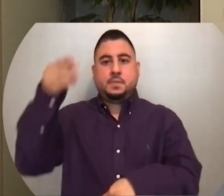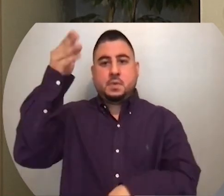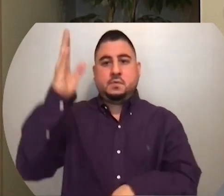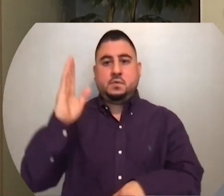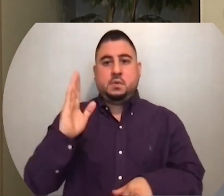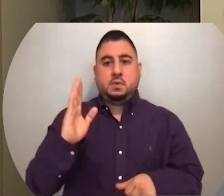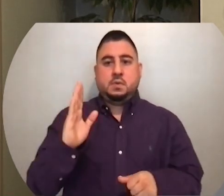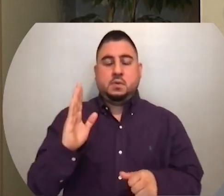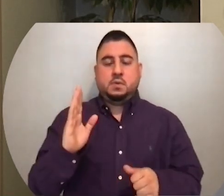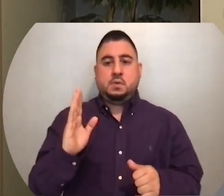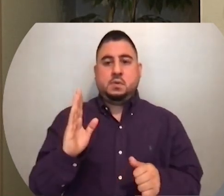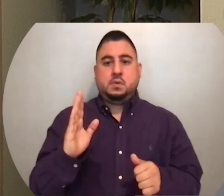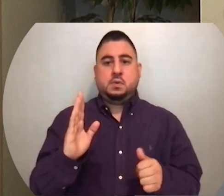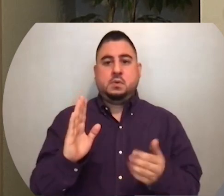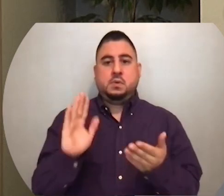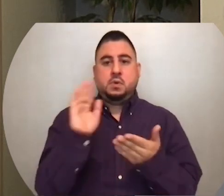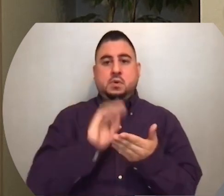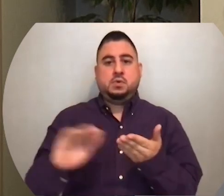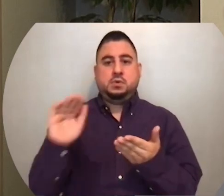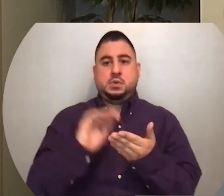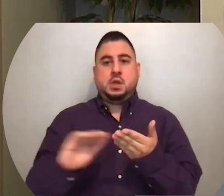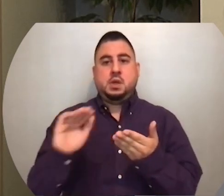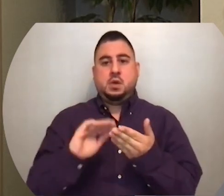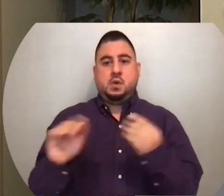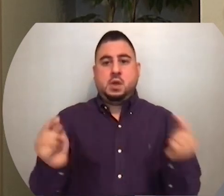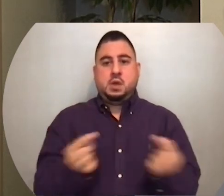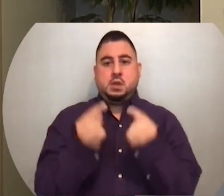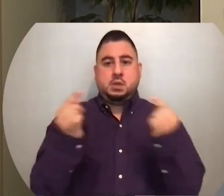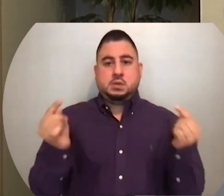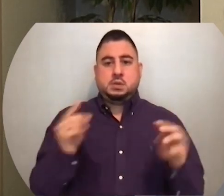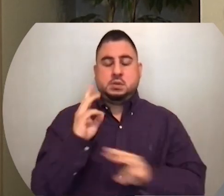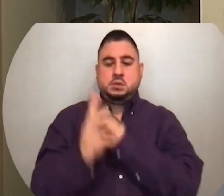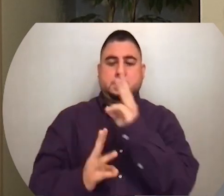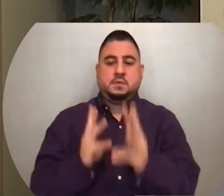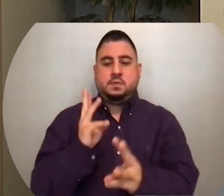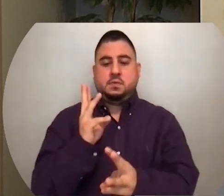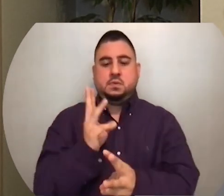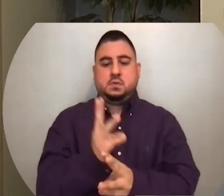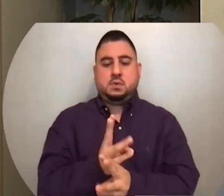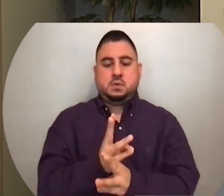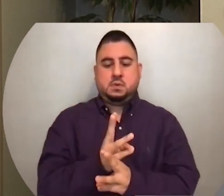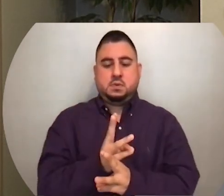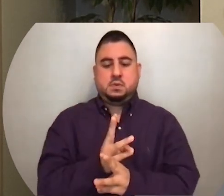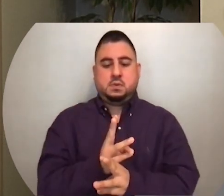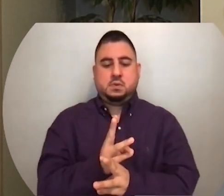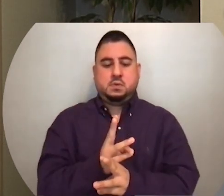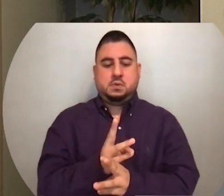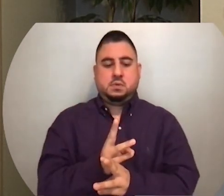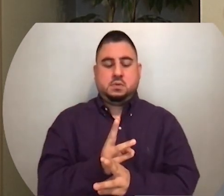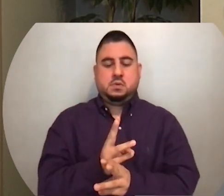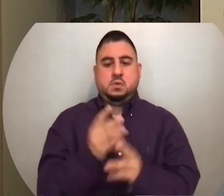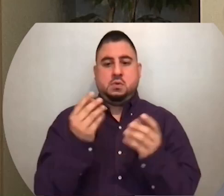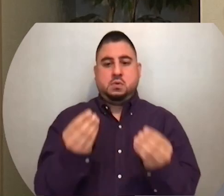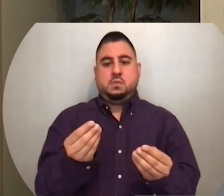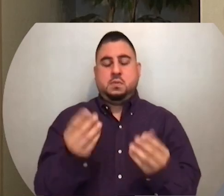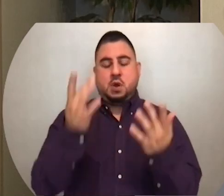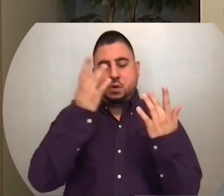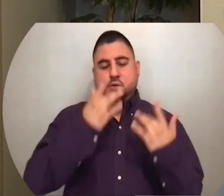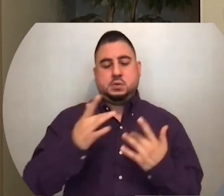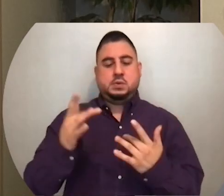Lamb of God, you take away the sins of the world.